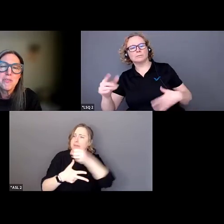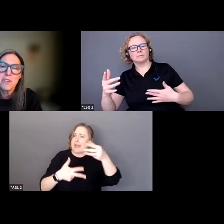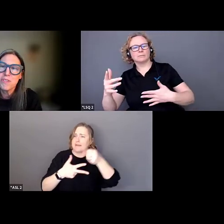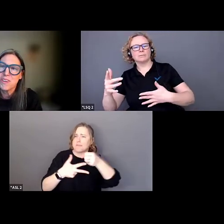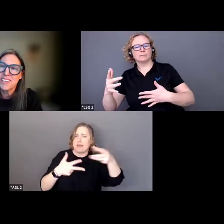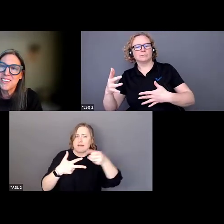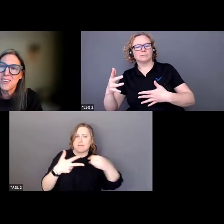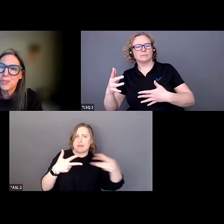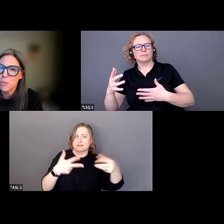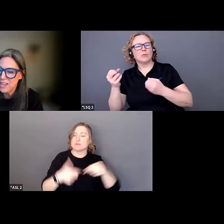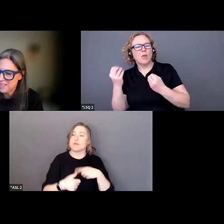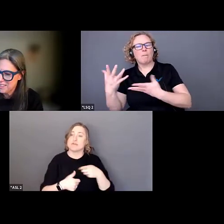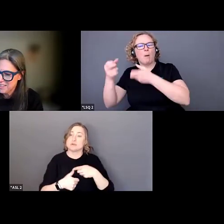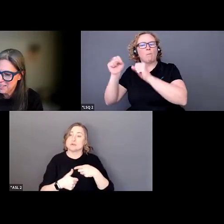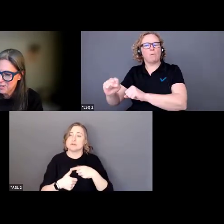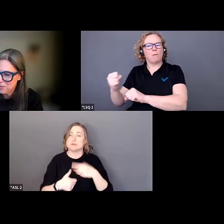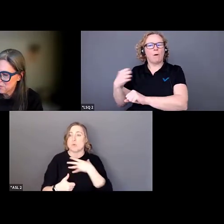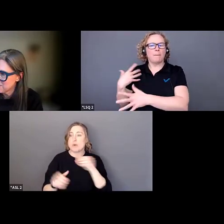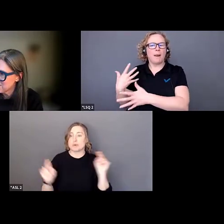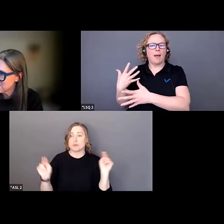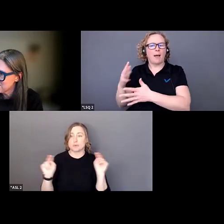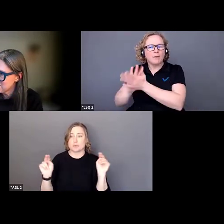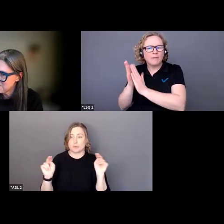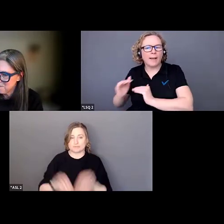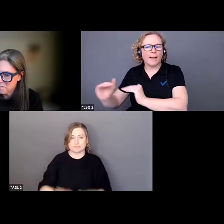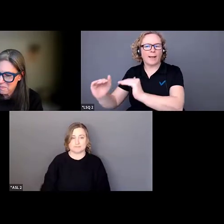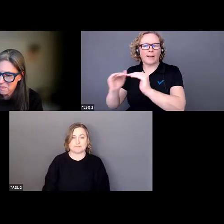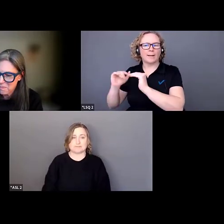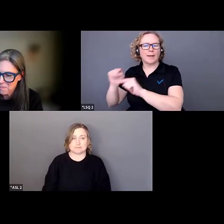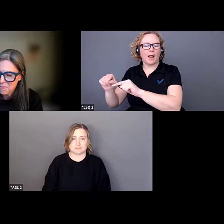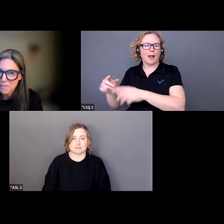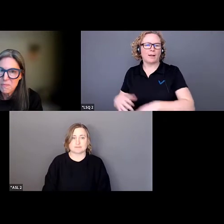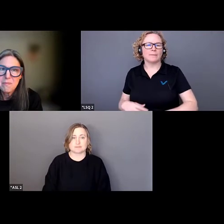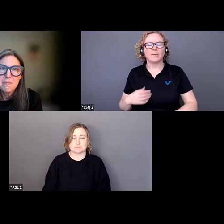with the first one called white neutrals.